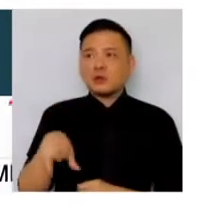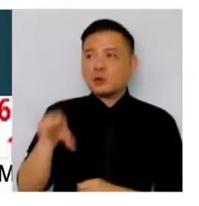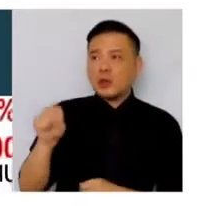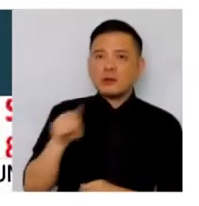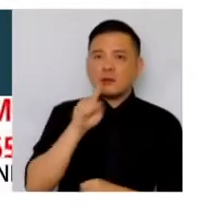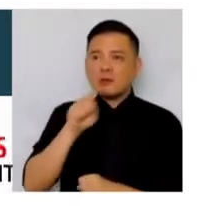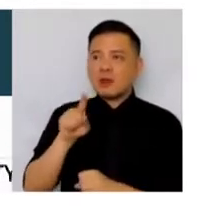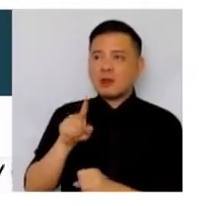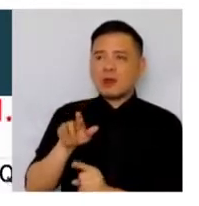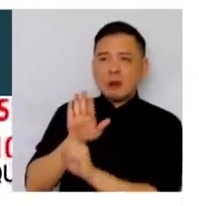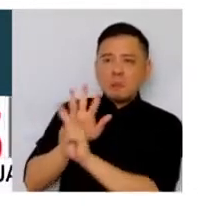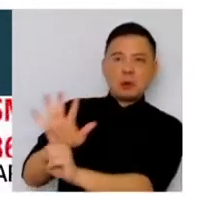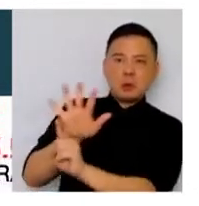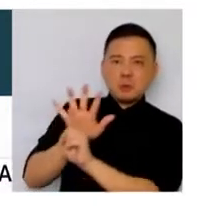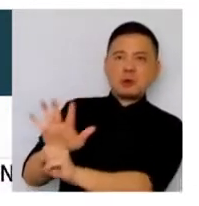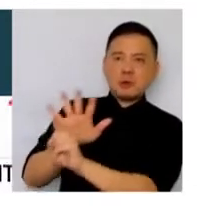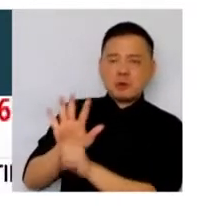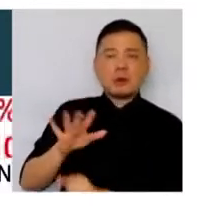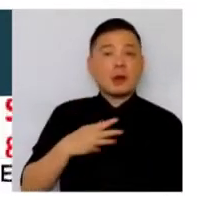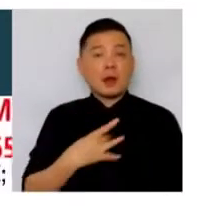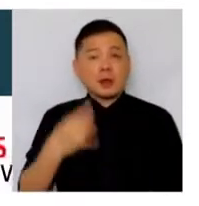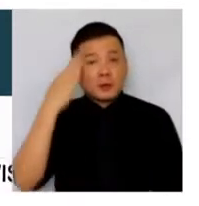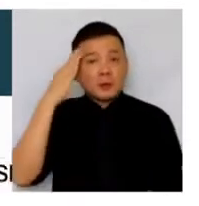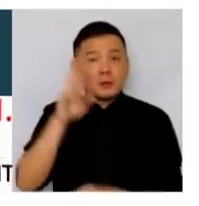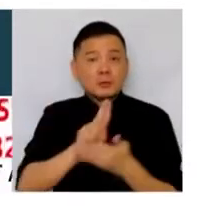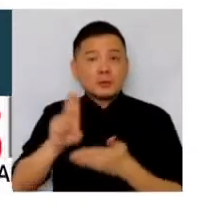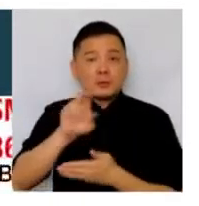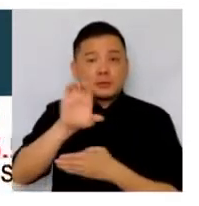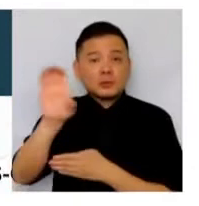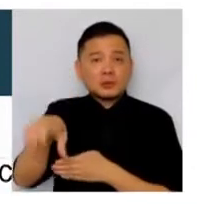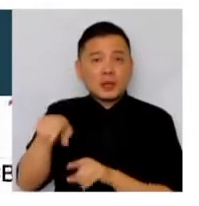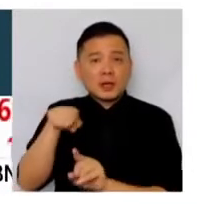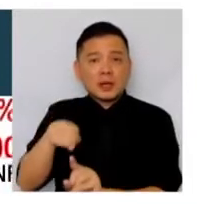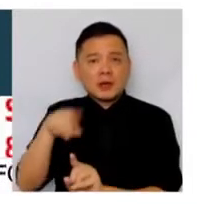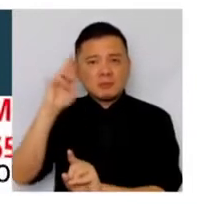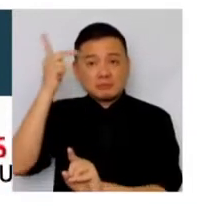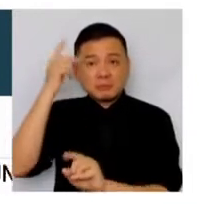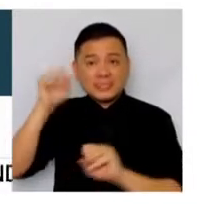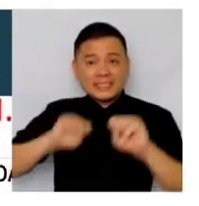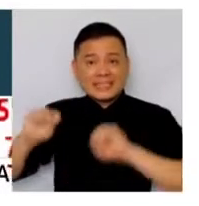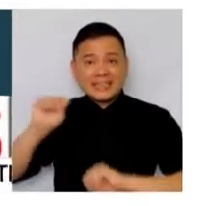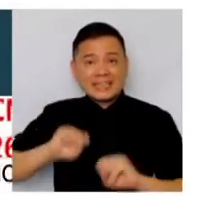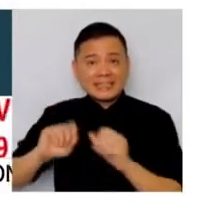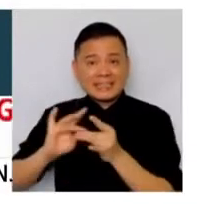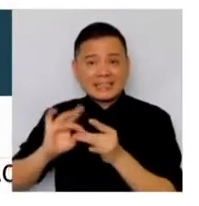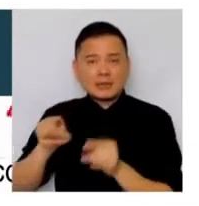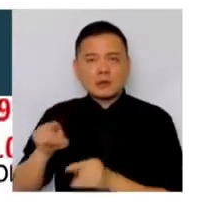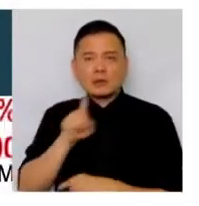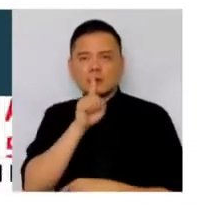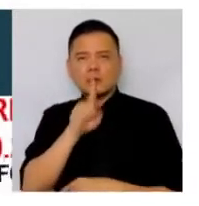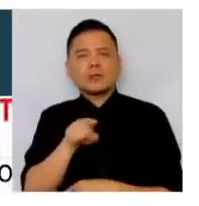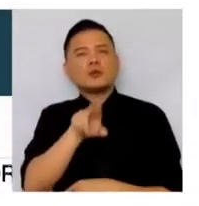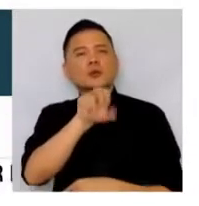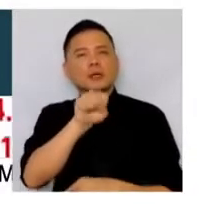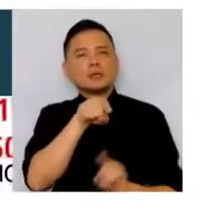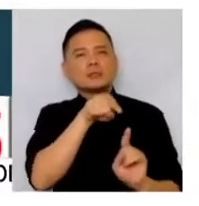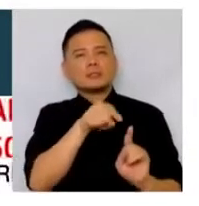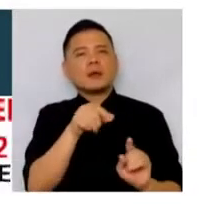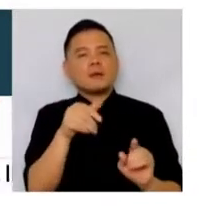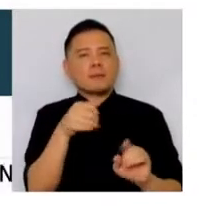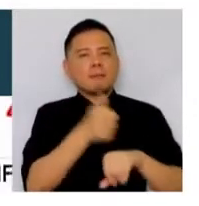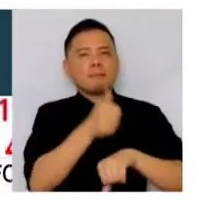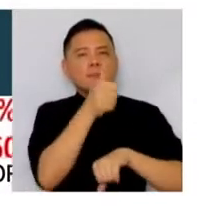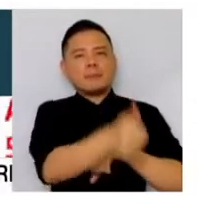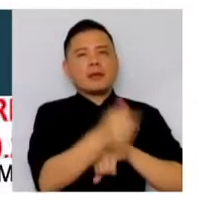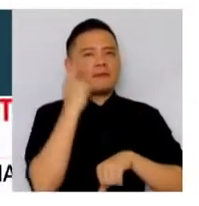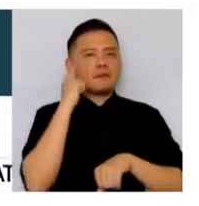And I like what the University of Chicago political scientist said, that it was really the West which created the Ukraine crisis. And